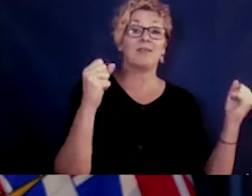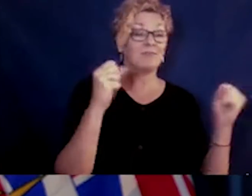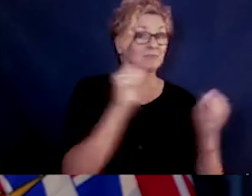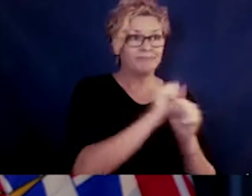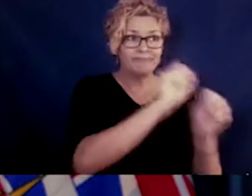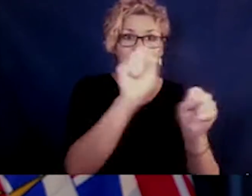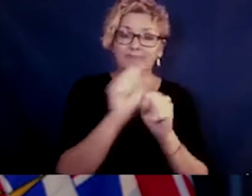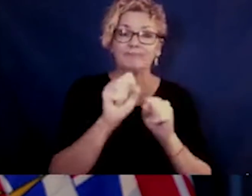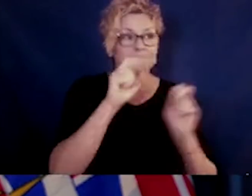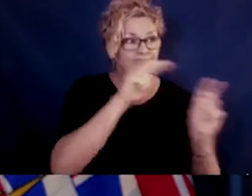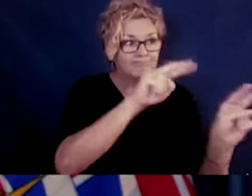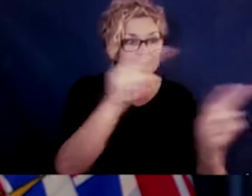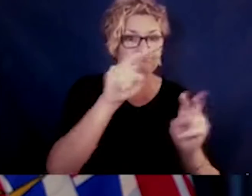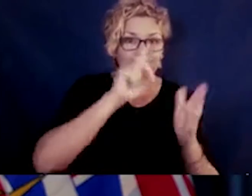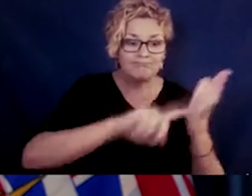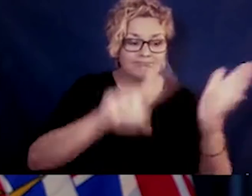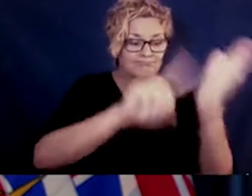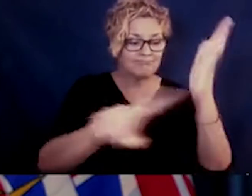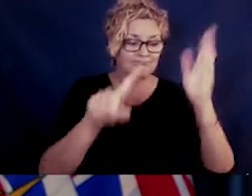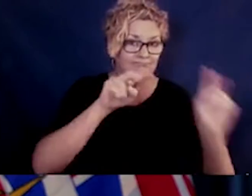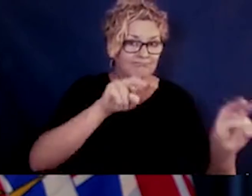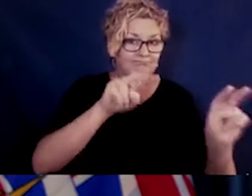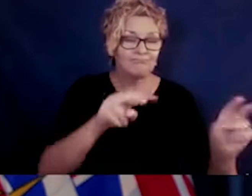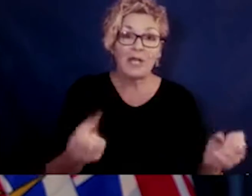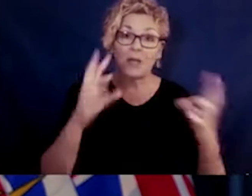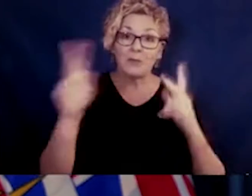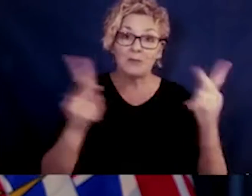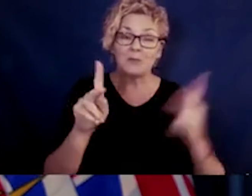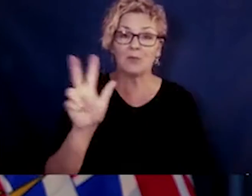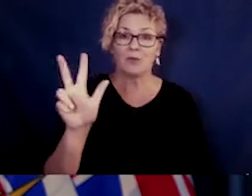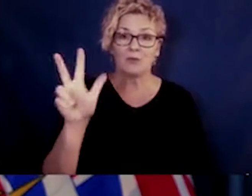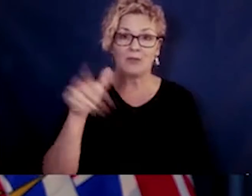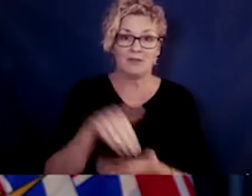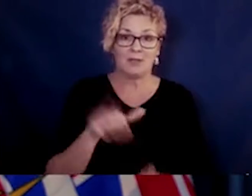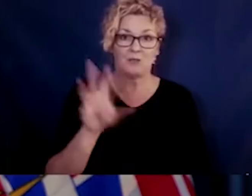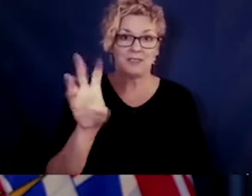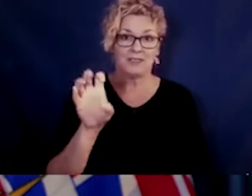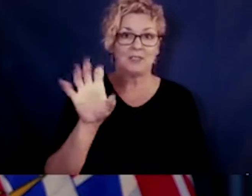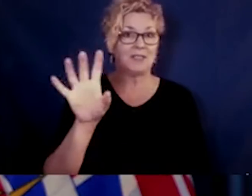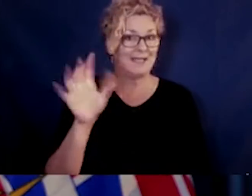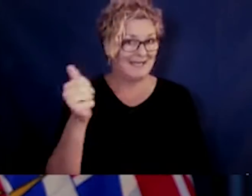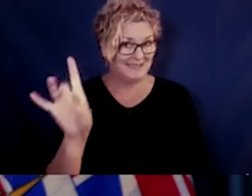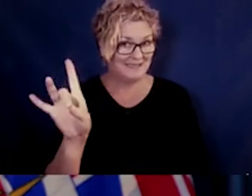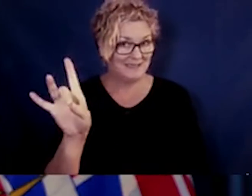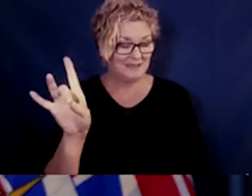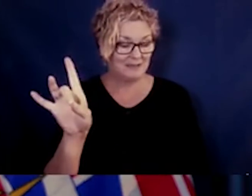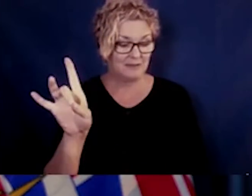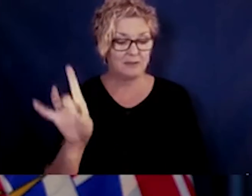20 active outbreaks in our healthcare system, 17 in long-term care and assisted living, and 3 in acute care. And we're up